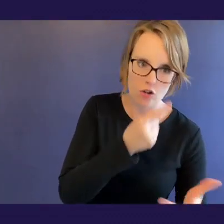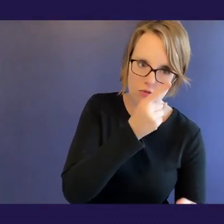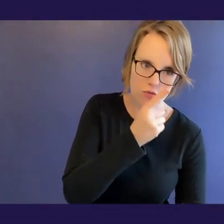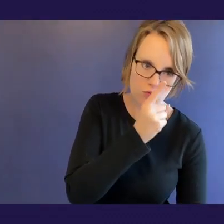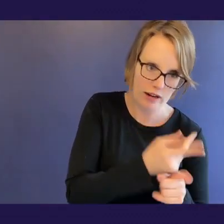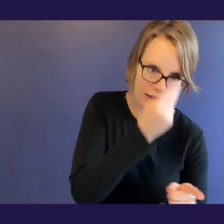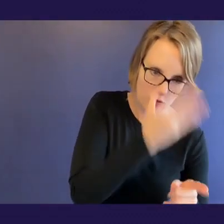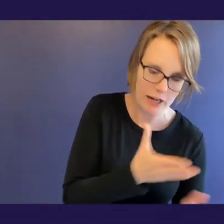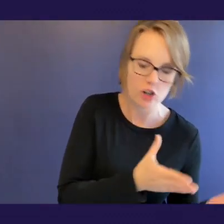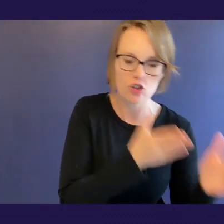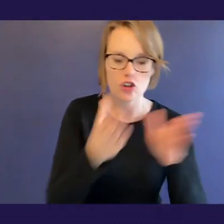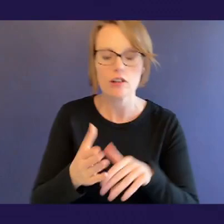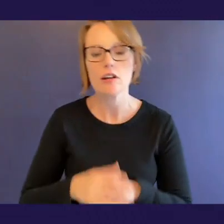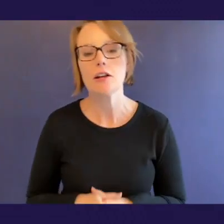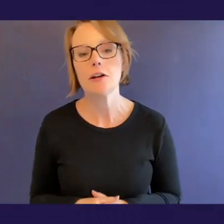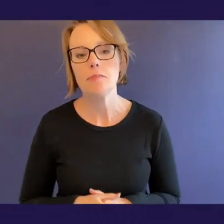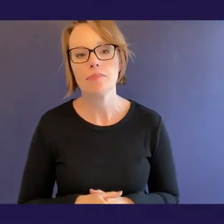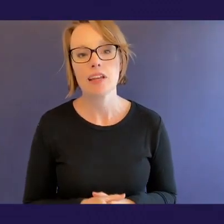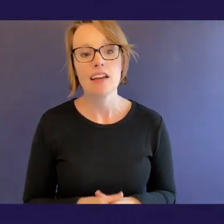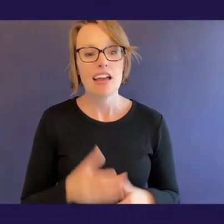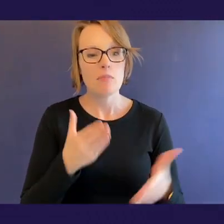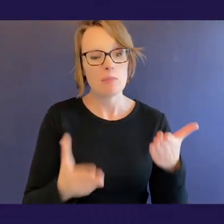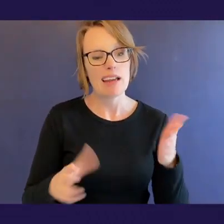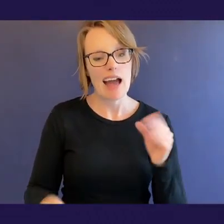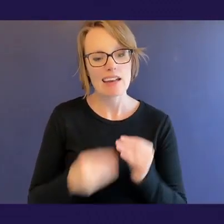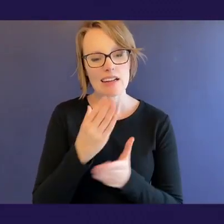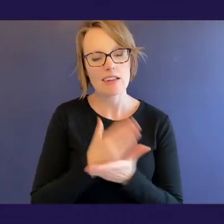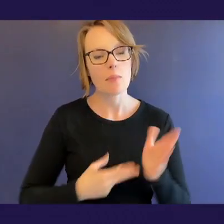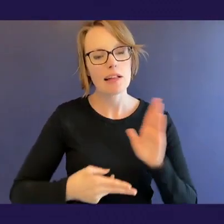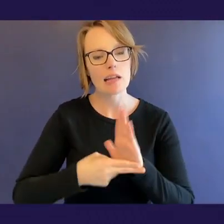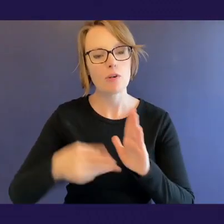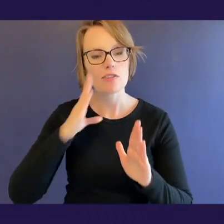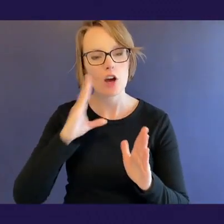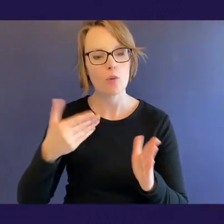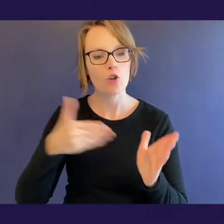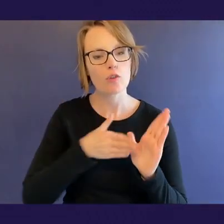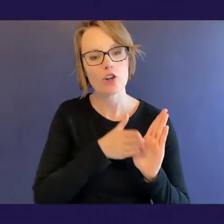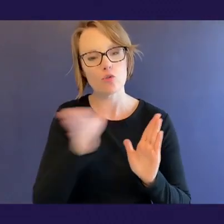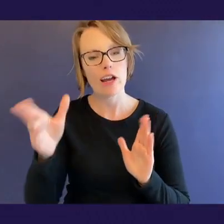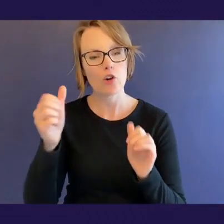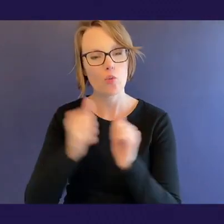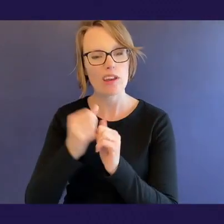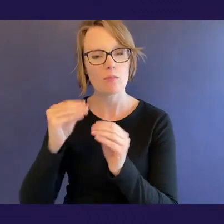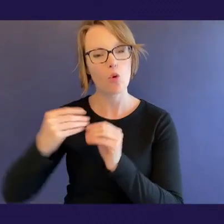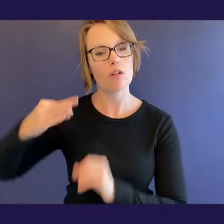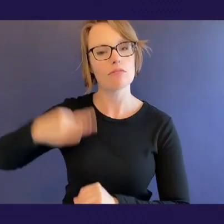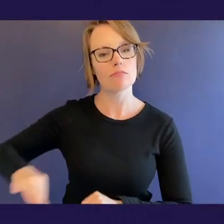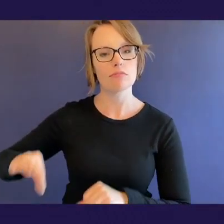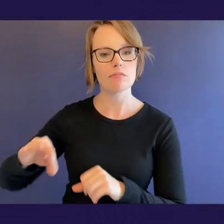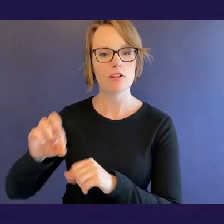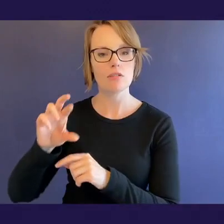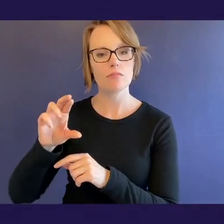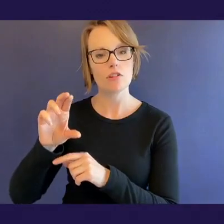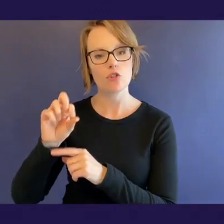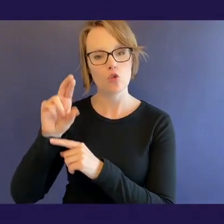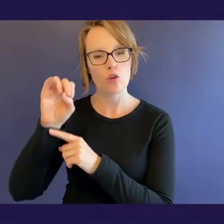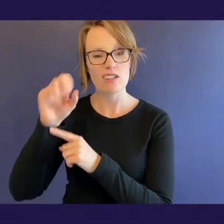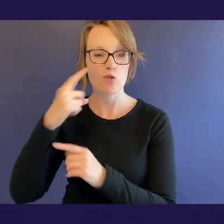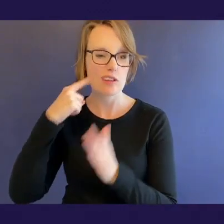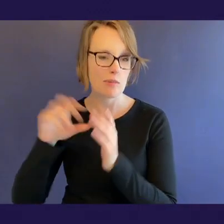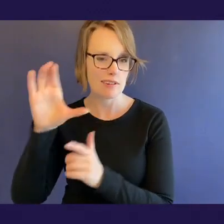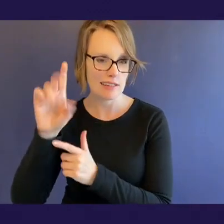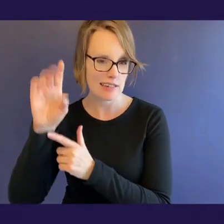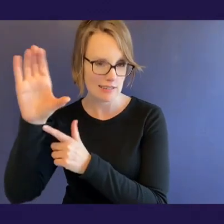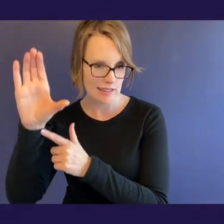of a redirect to authoritative sources such as a CDC's website or something of that nature. And then